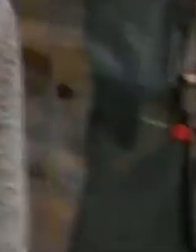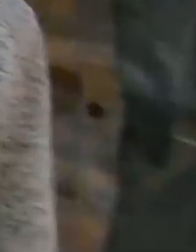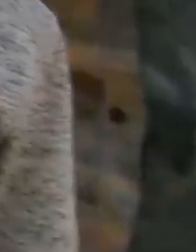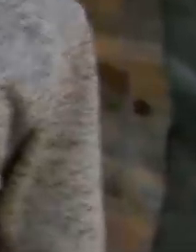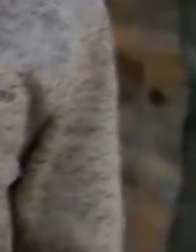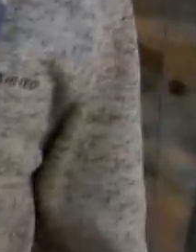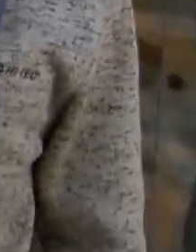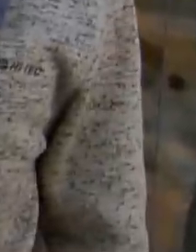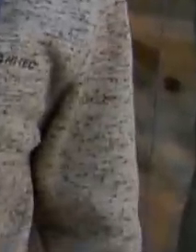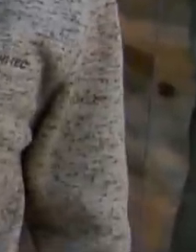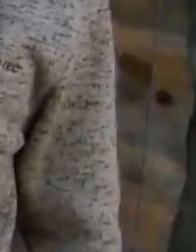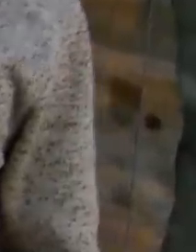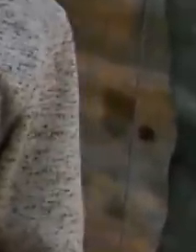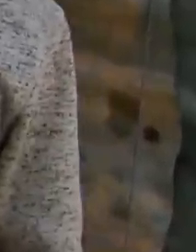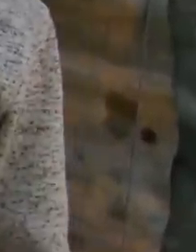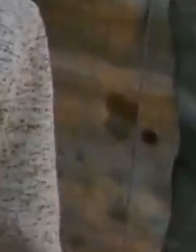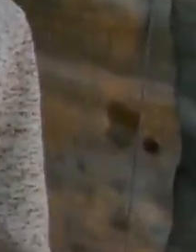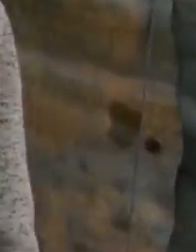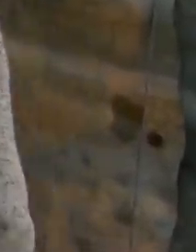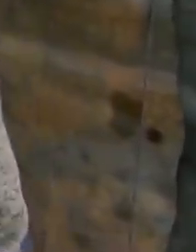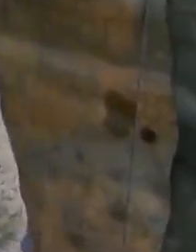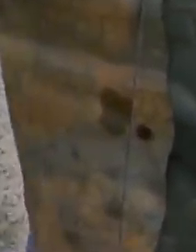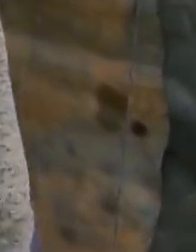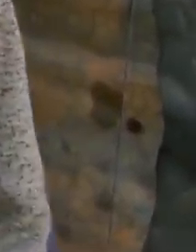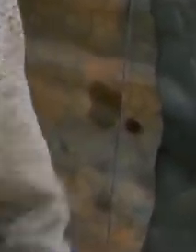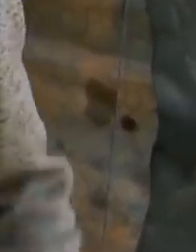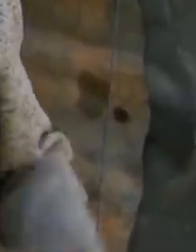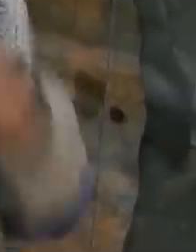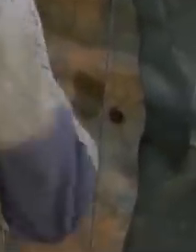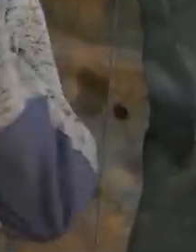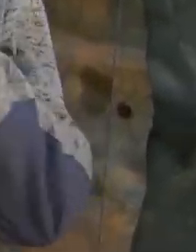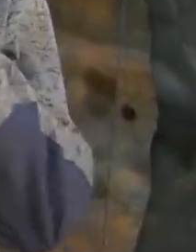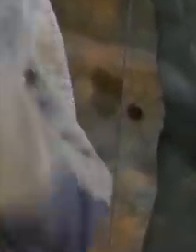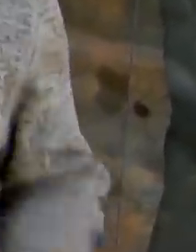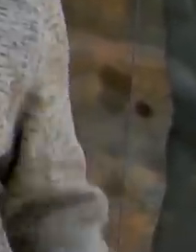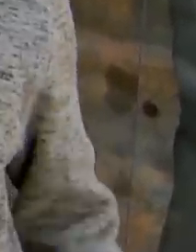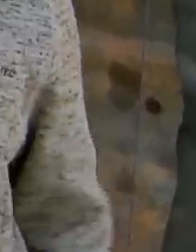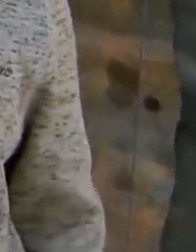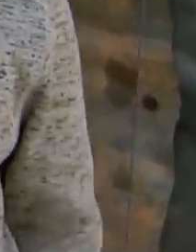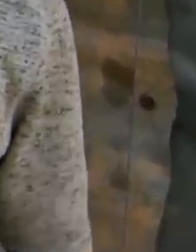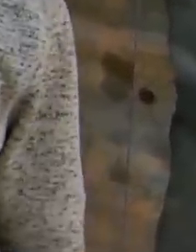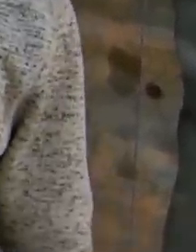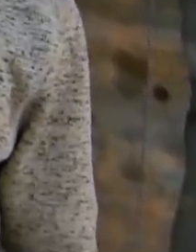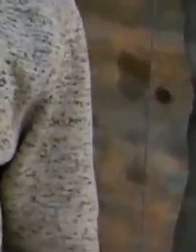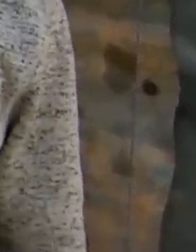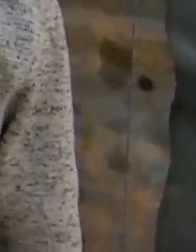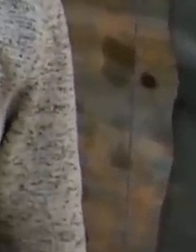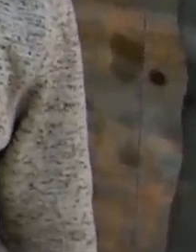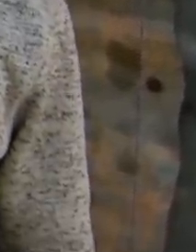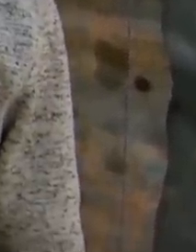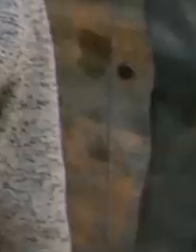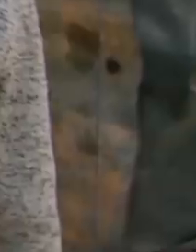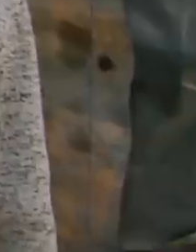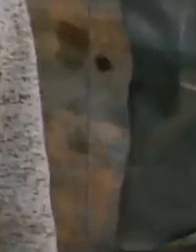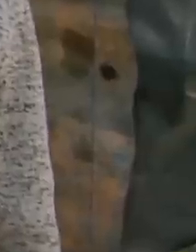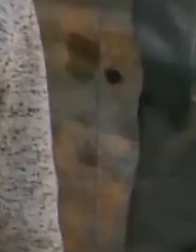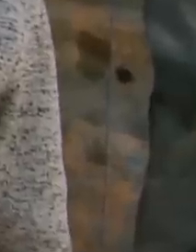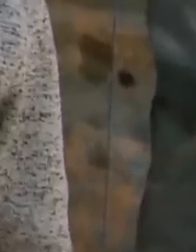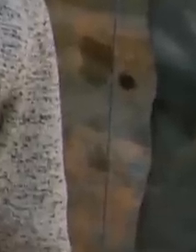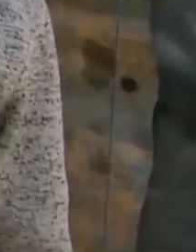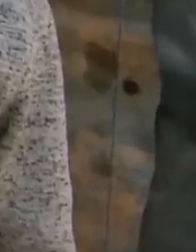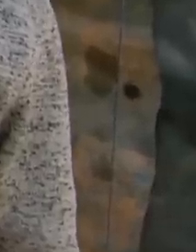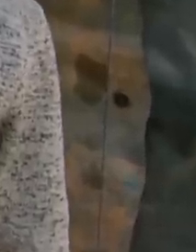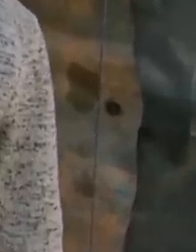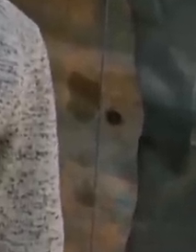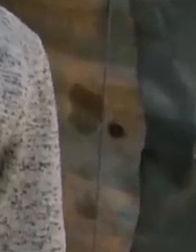very emotional. Are you worried about her? She doesn't want to go to Lindela. Obviously, it now means that you'll be separated from